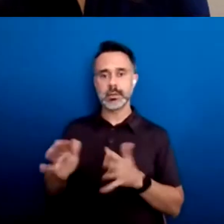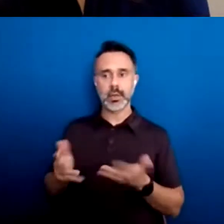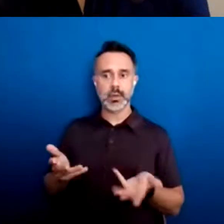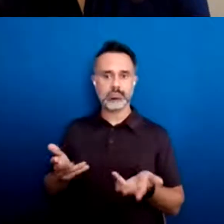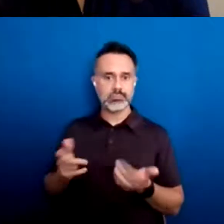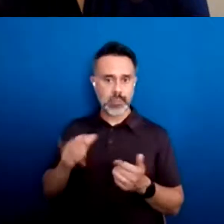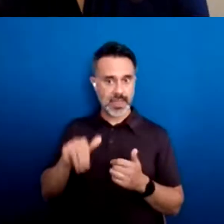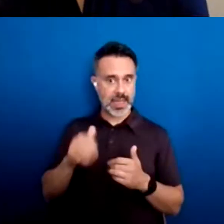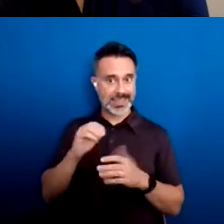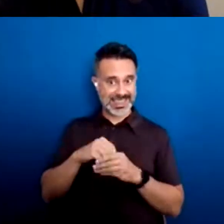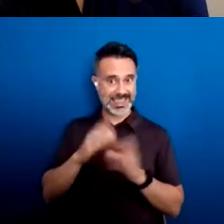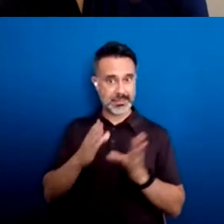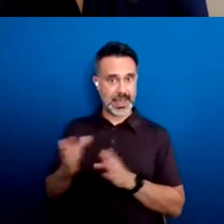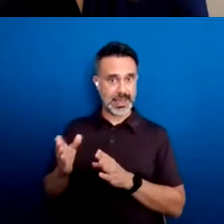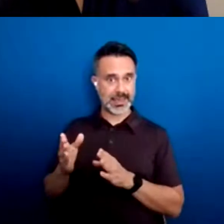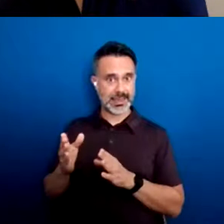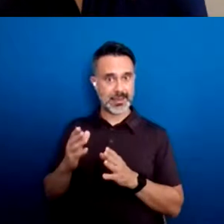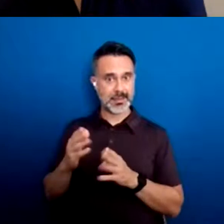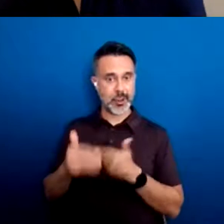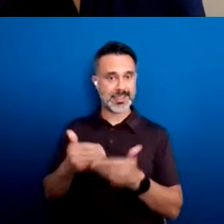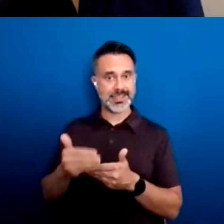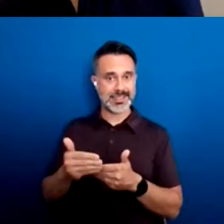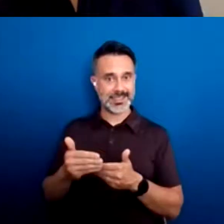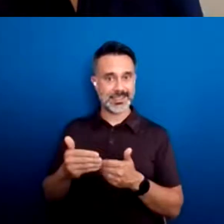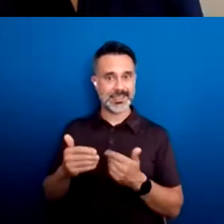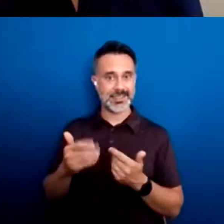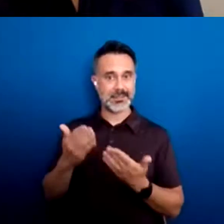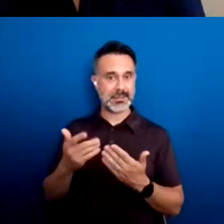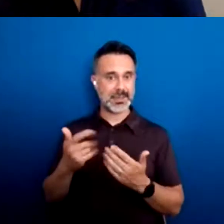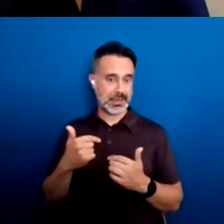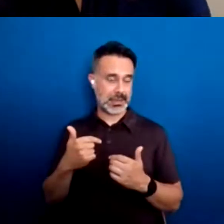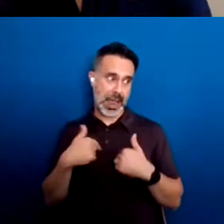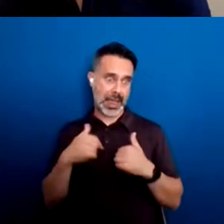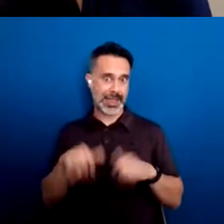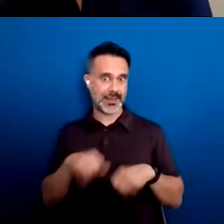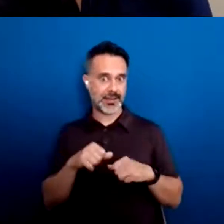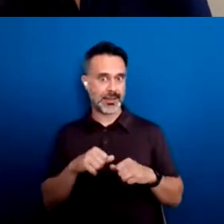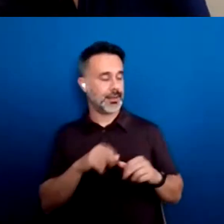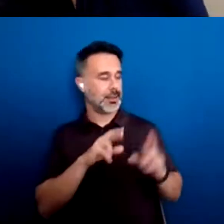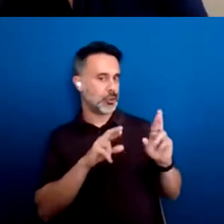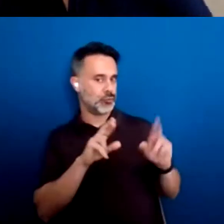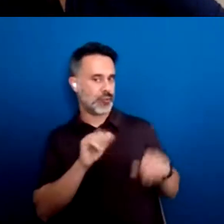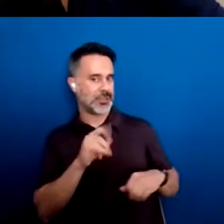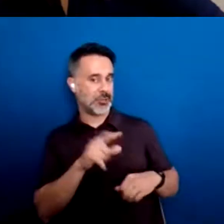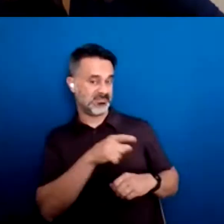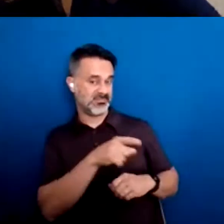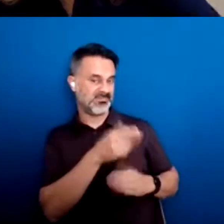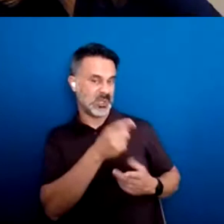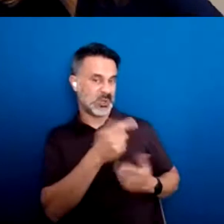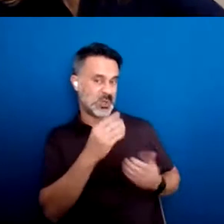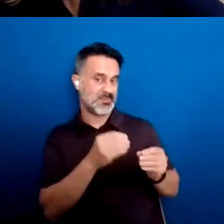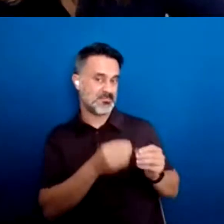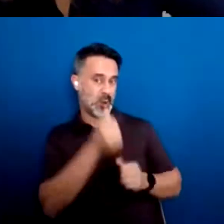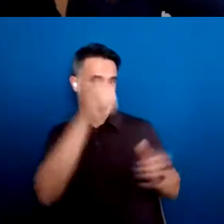And I guess I could take this one. Sure, Or yeah, go ahead, Mike. You're the most knowledgeable. Yes, I guess